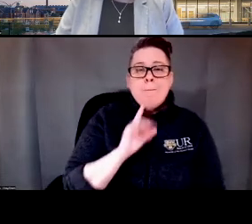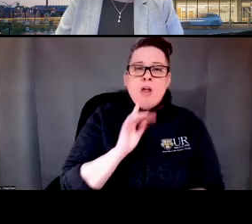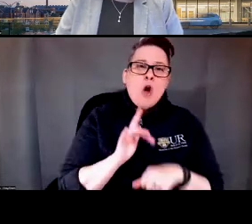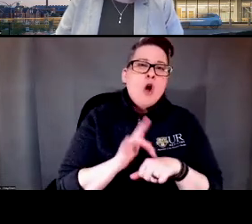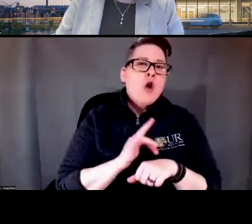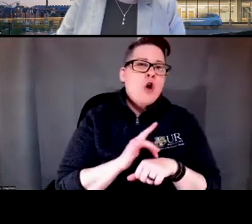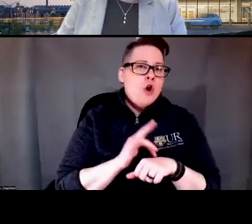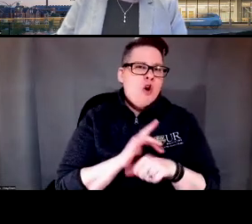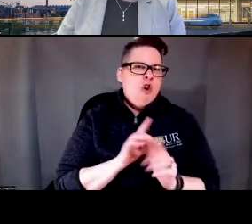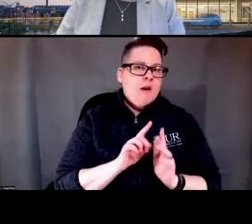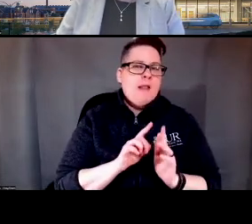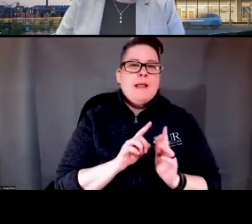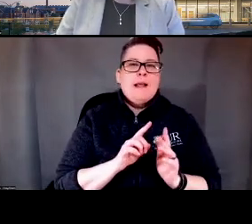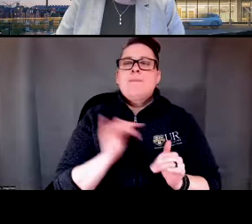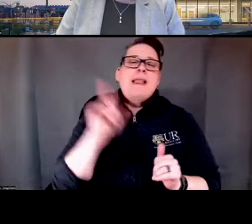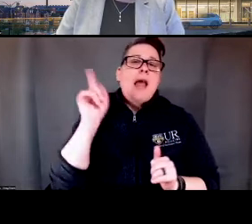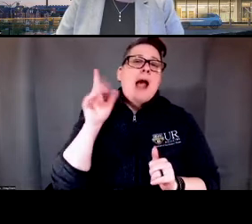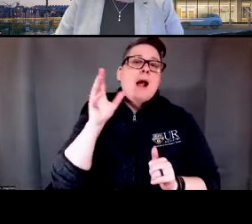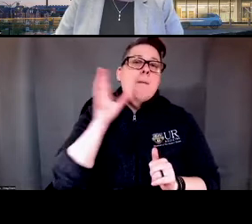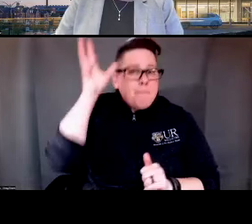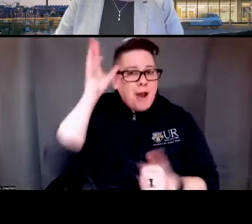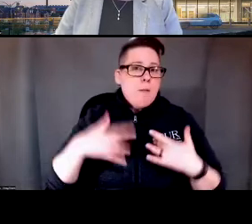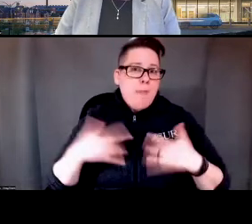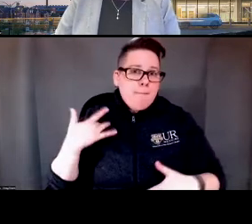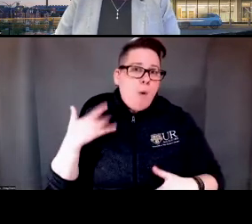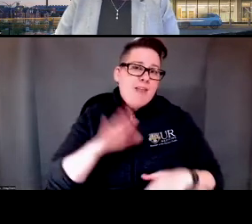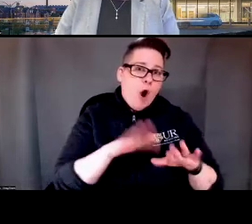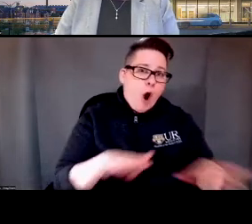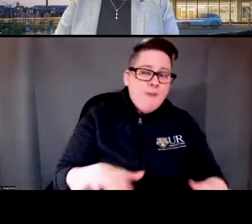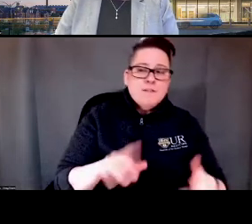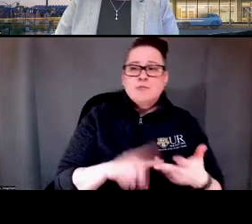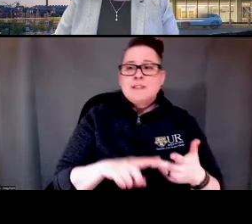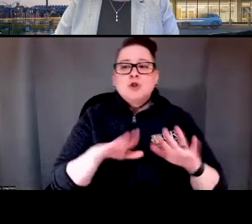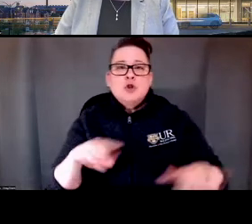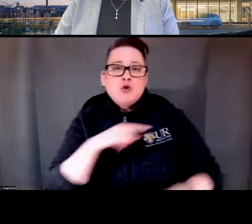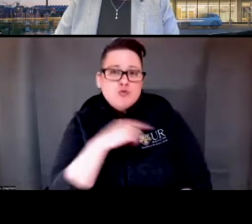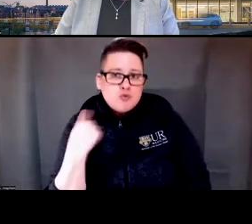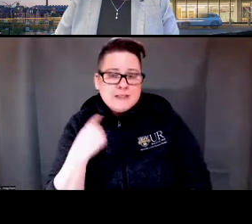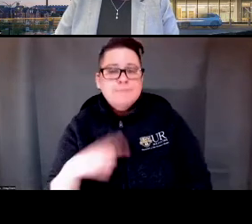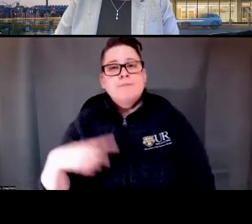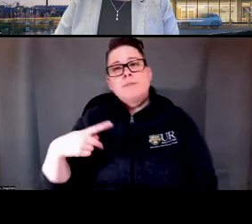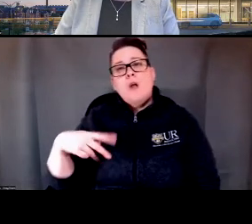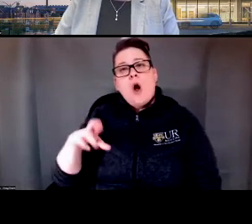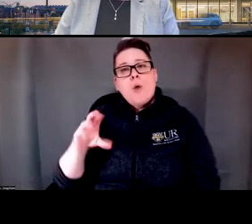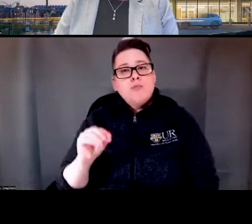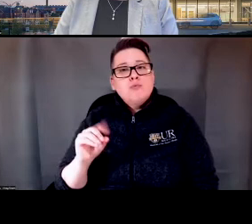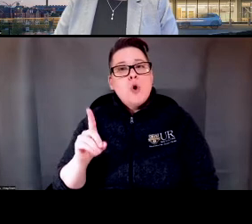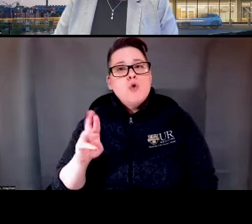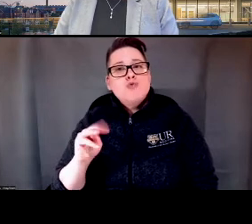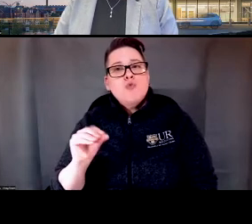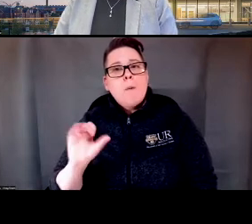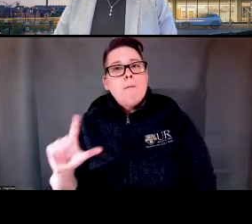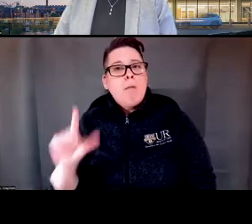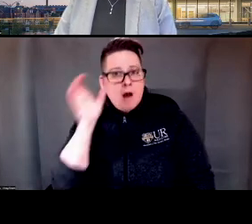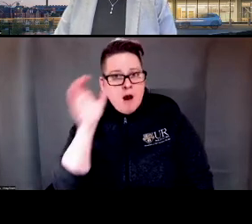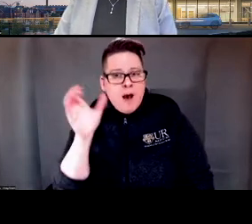of bipolar parents or at-risk kids. So I think the prodromal concept is